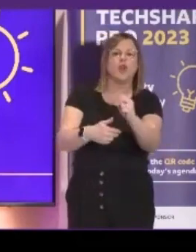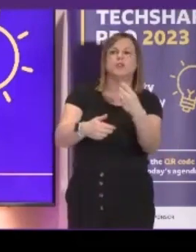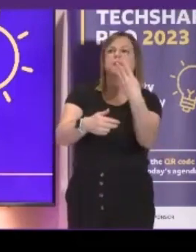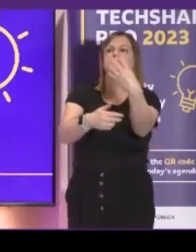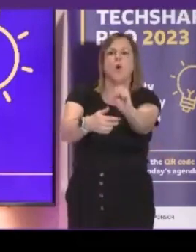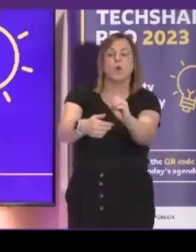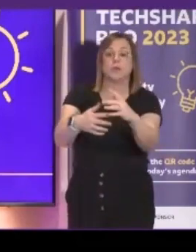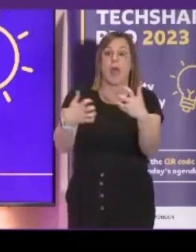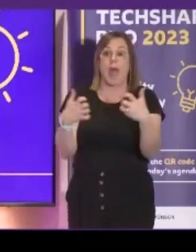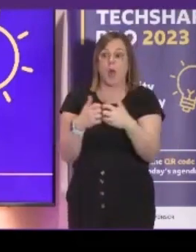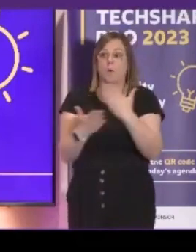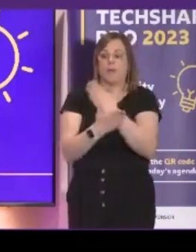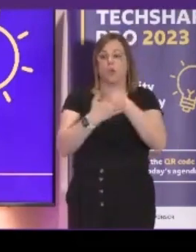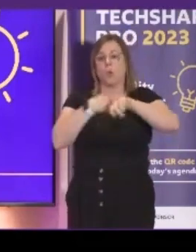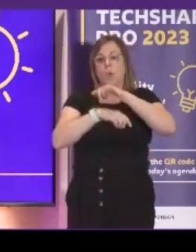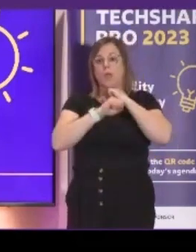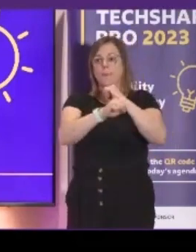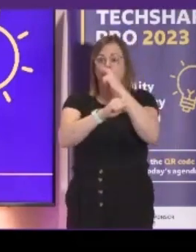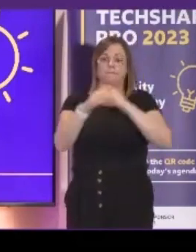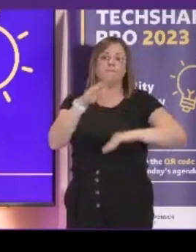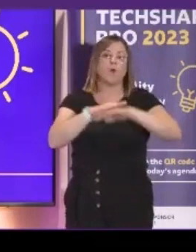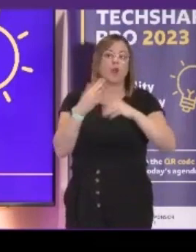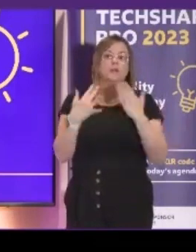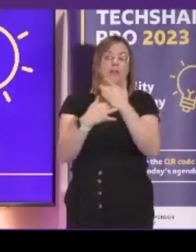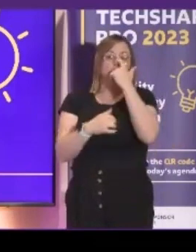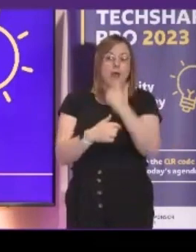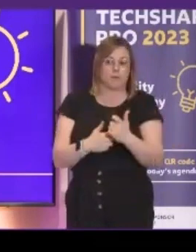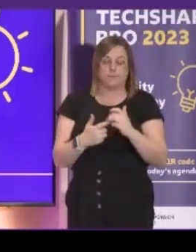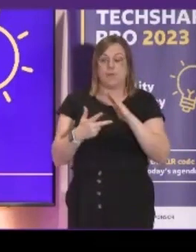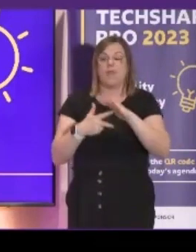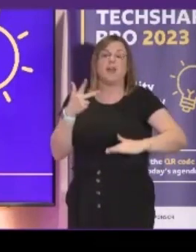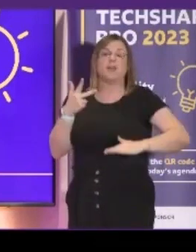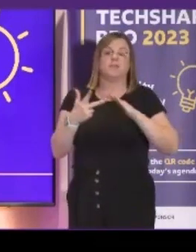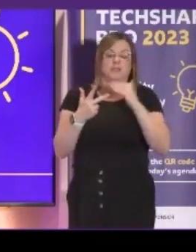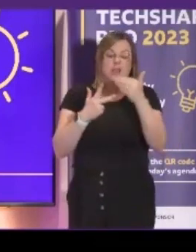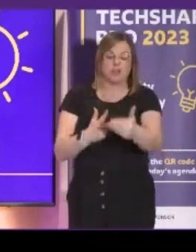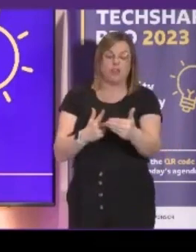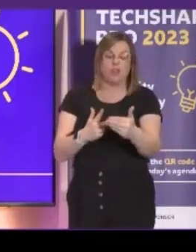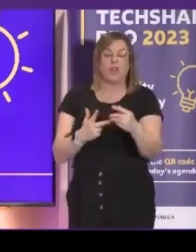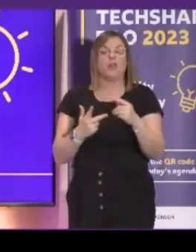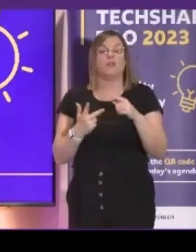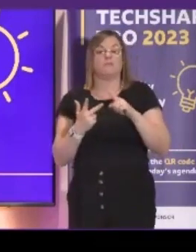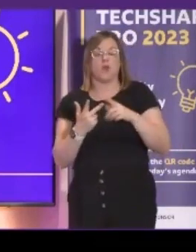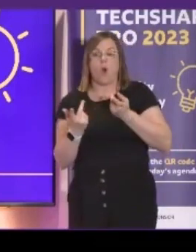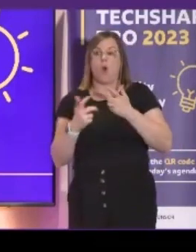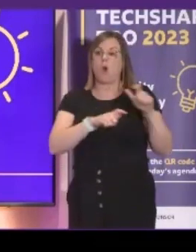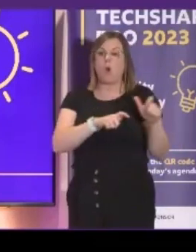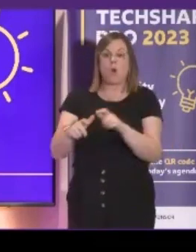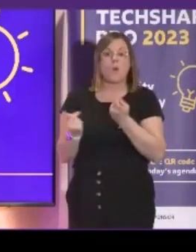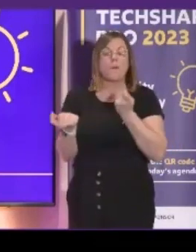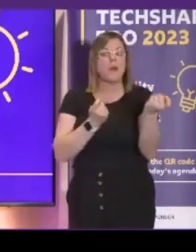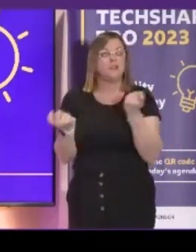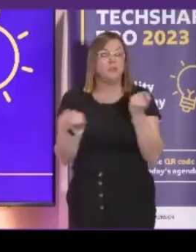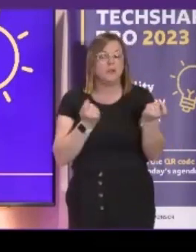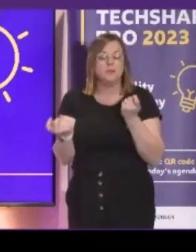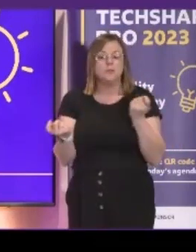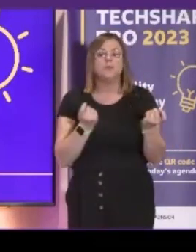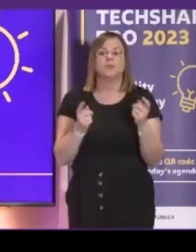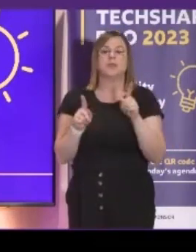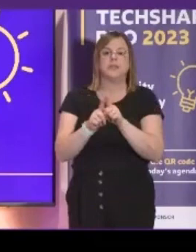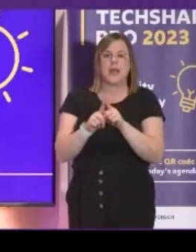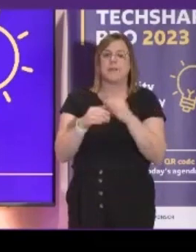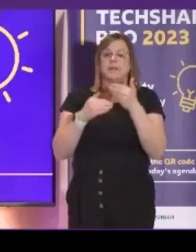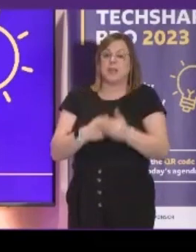that we put a commitment to that? And then again, stage three really goes into the ongoing management piece, which is like stage